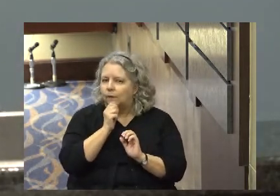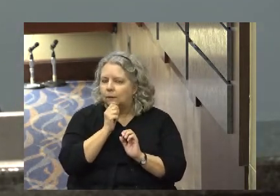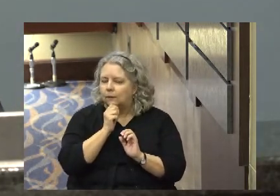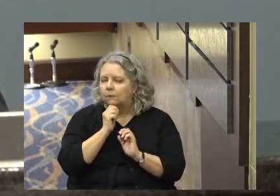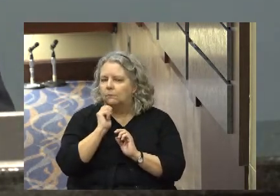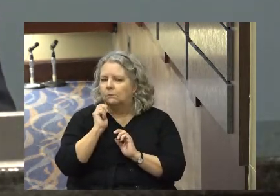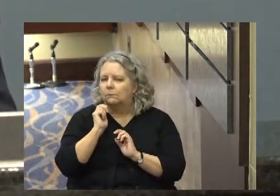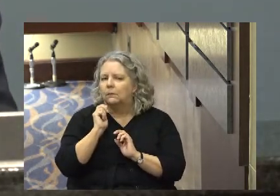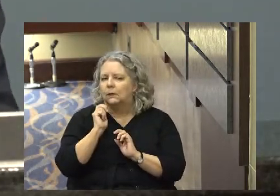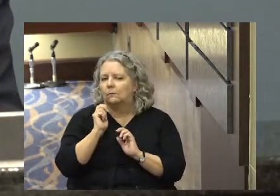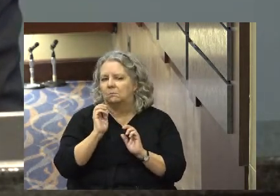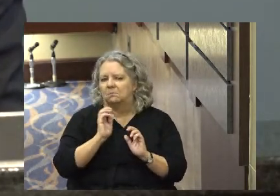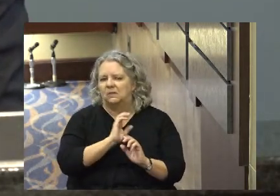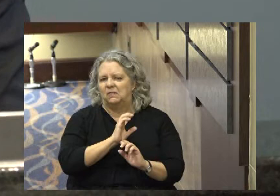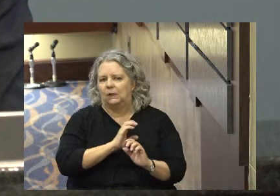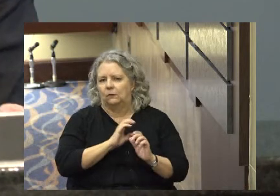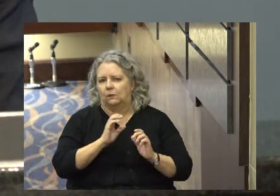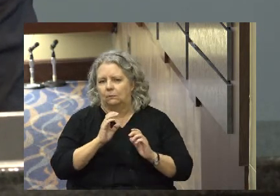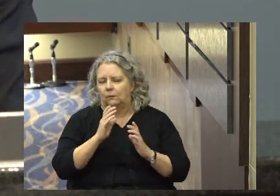think, looking at that.